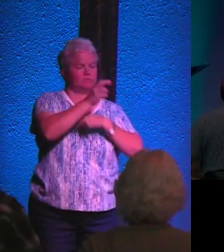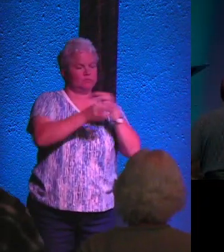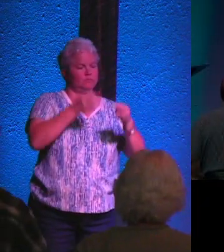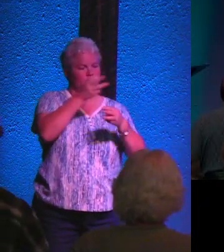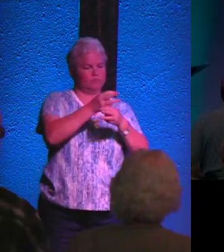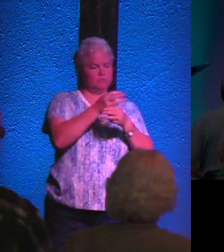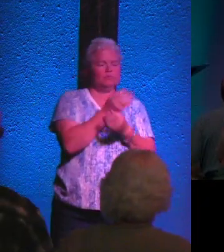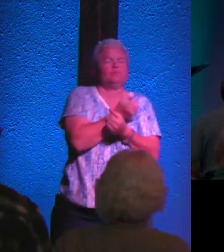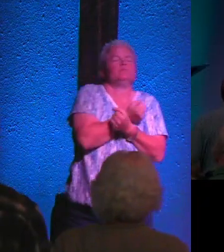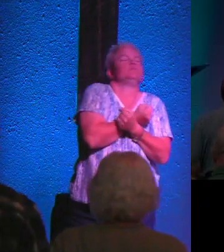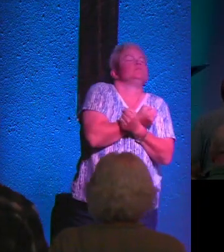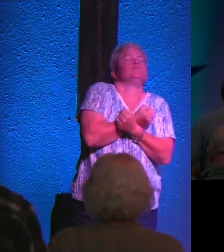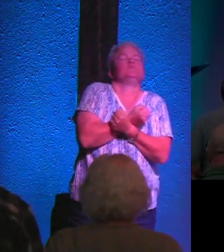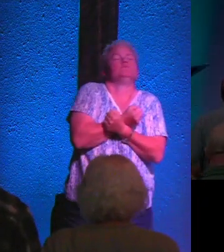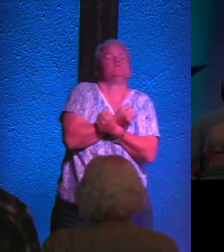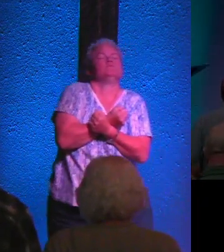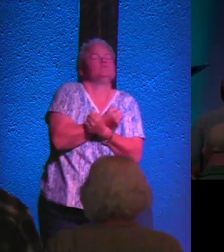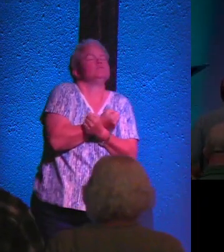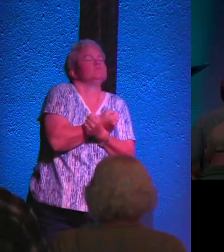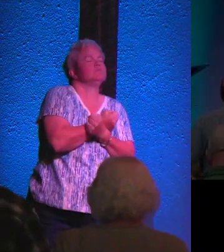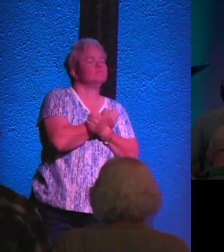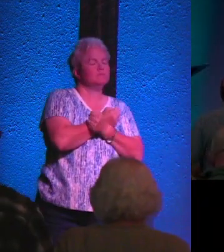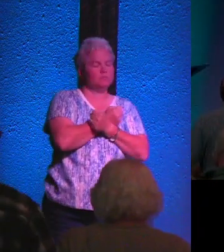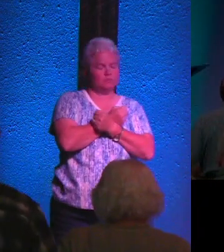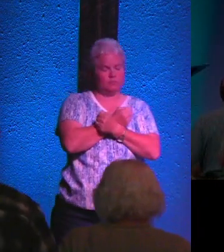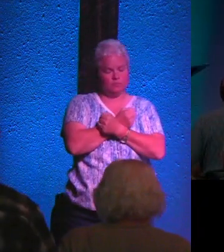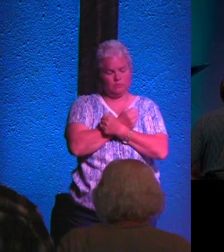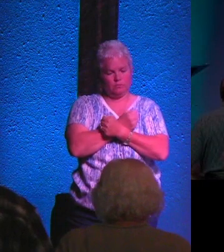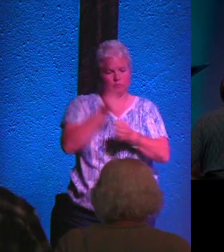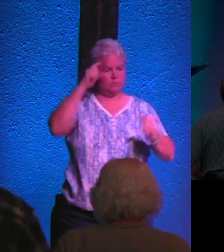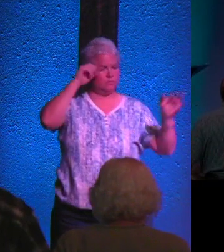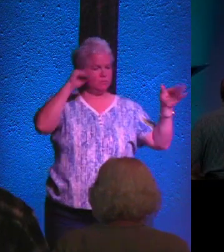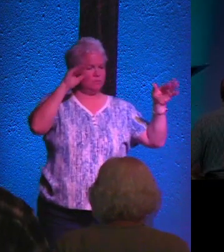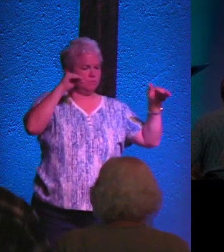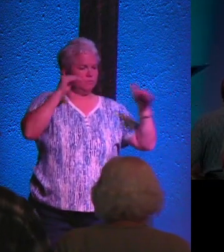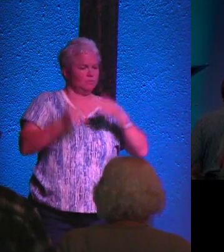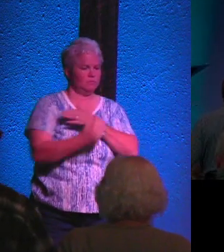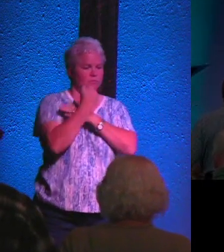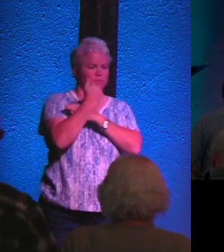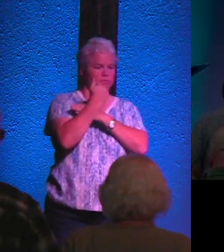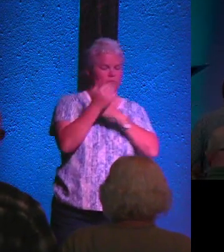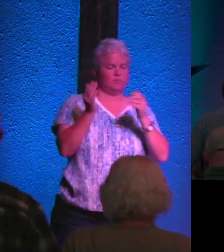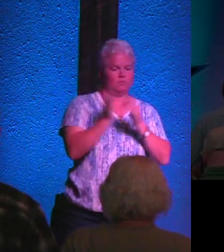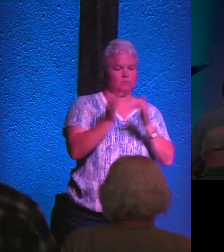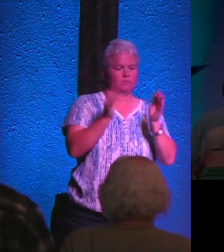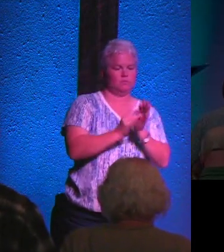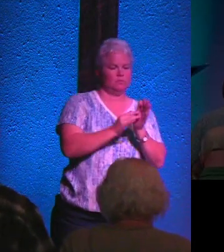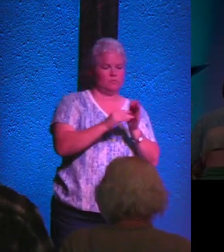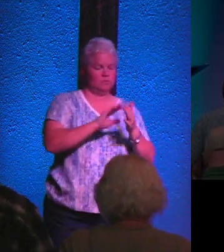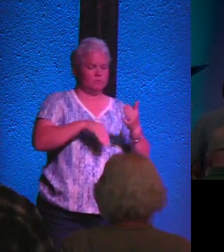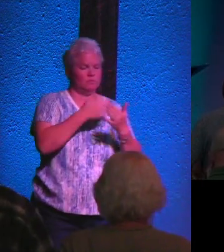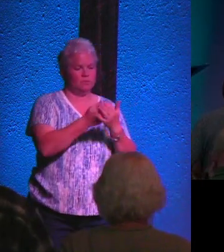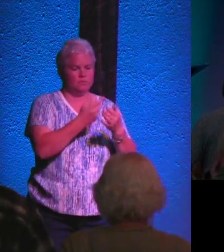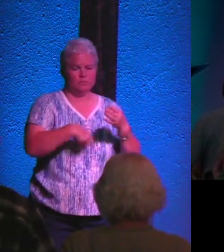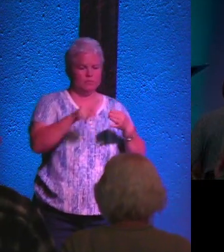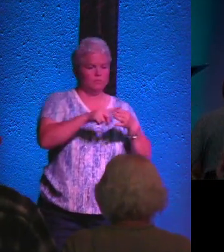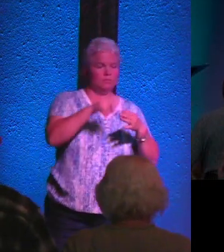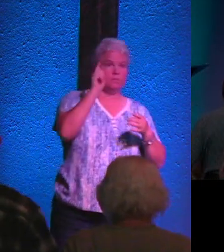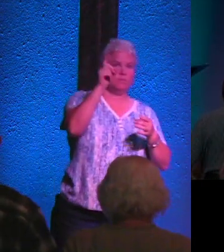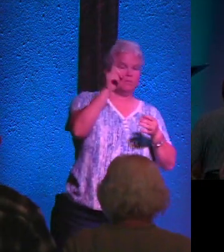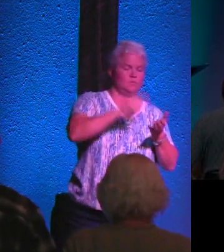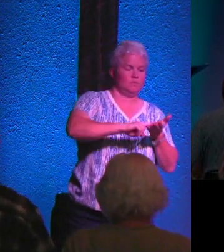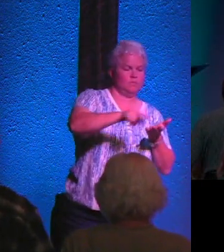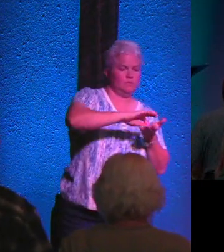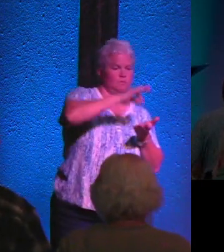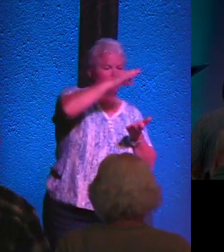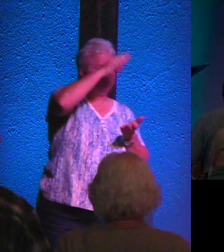a world that desperately craves what we have experienced here this morning. Jesus, it's all about you.